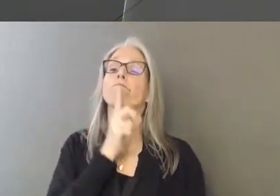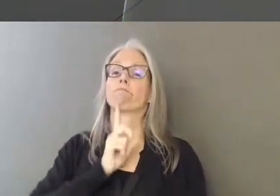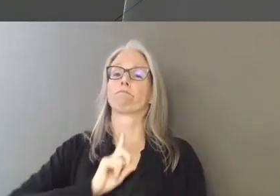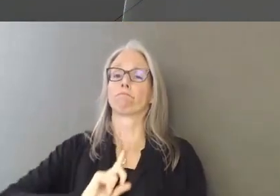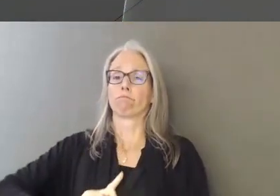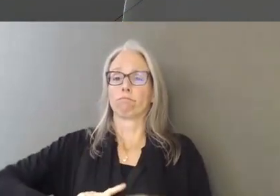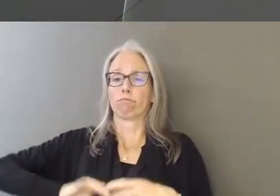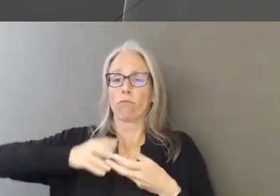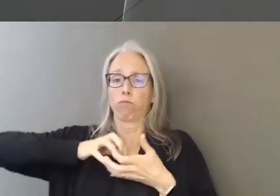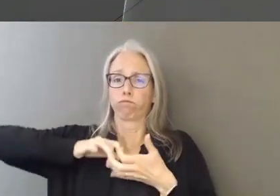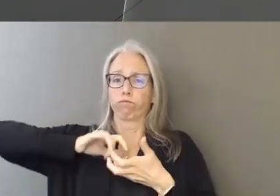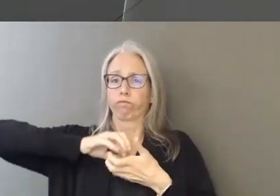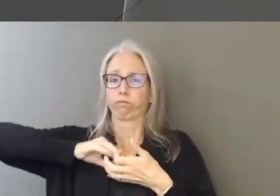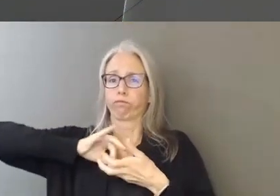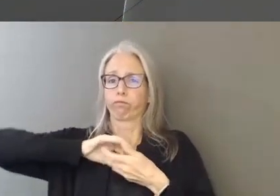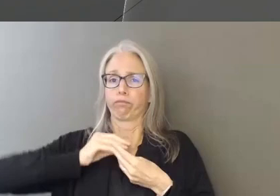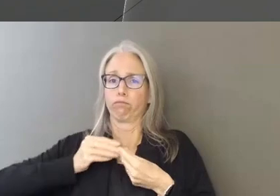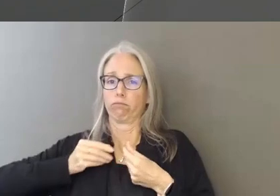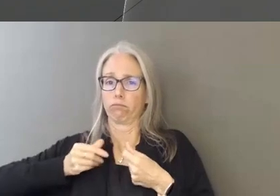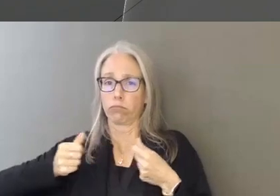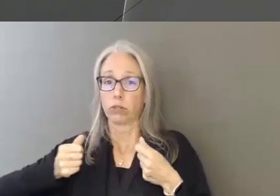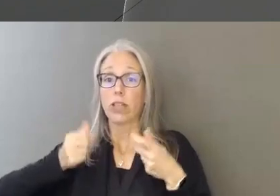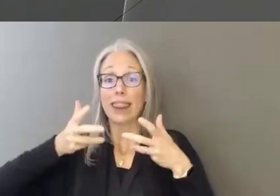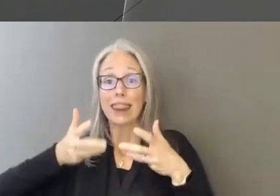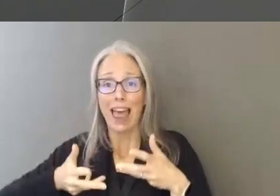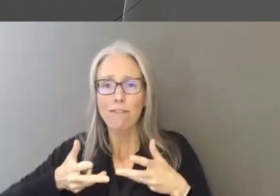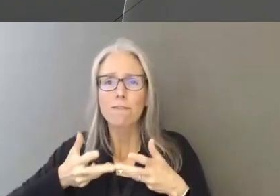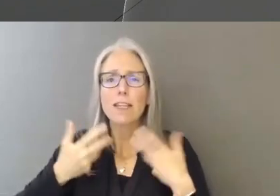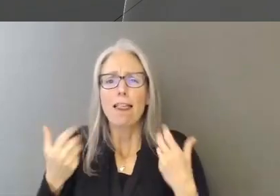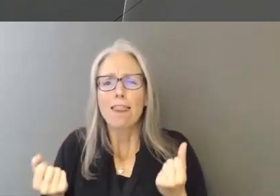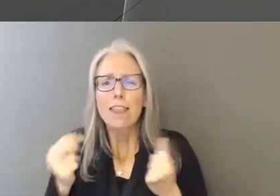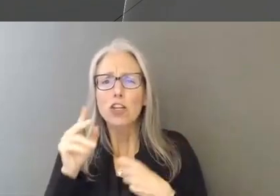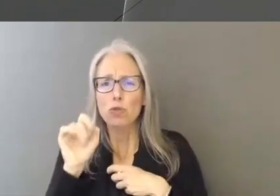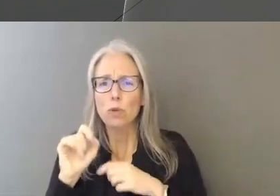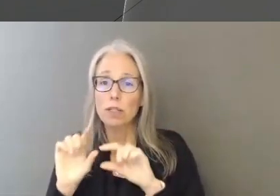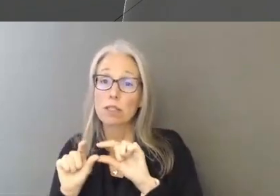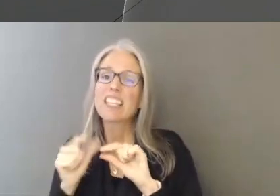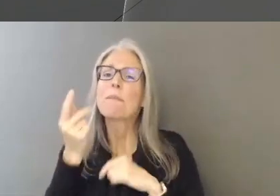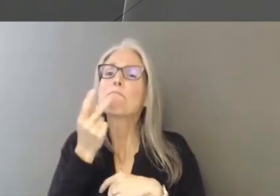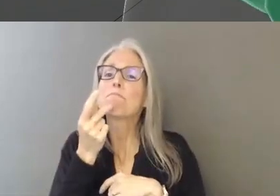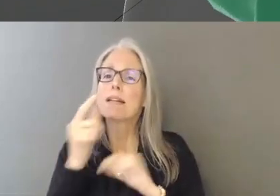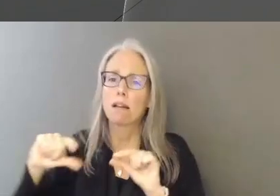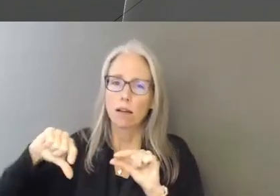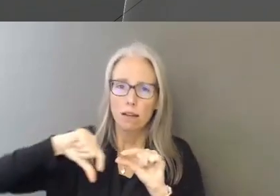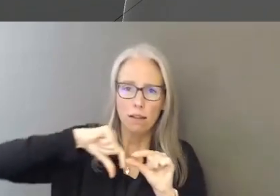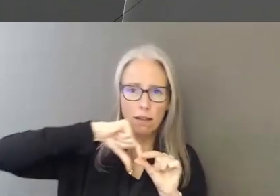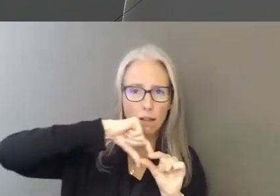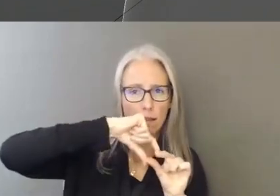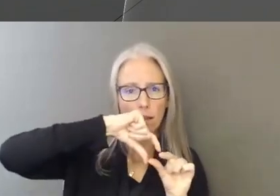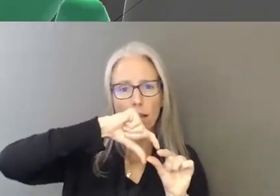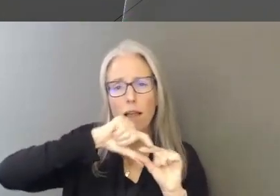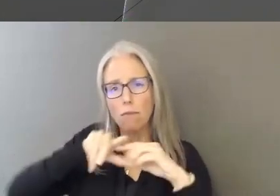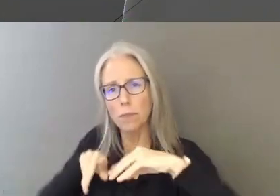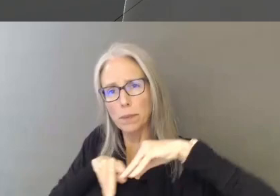nutrients kind of follow this portal vein here from your bowel, and then goes into your liver. It branches into smaller branches like this, and then